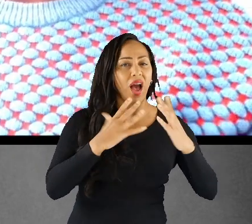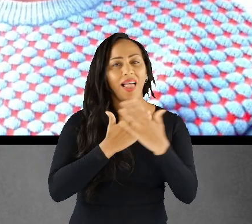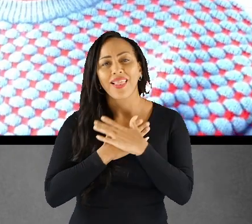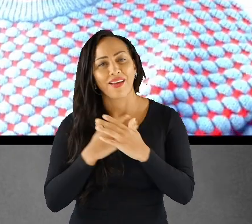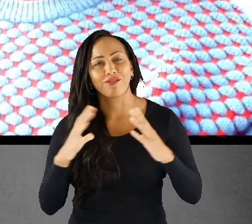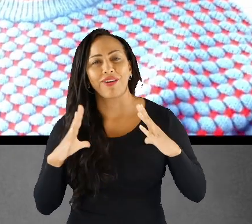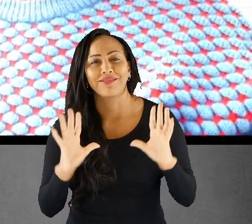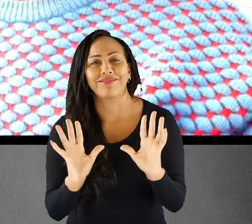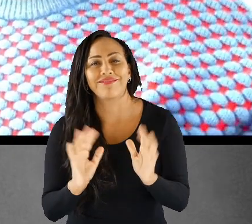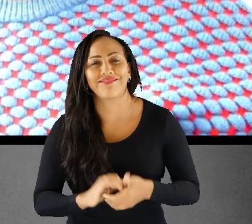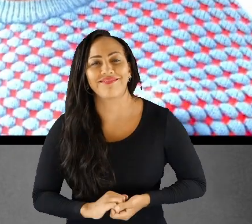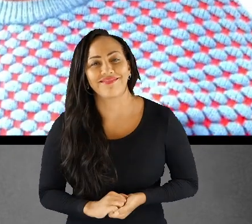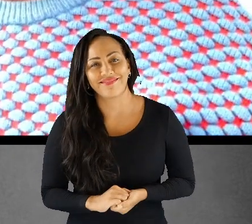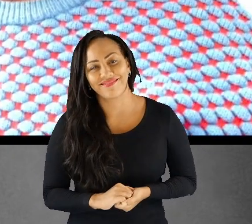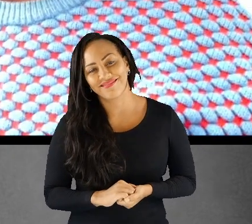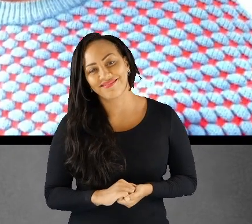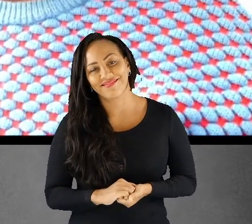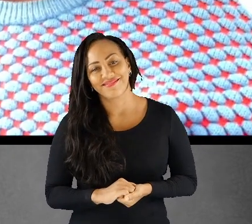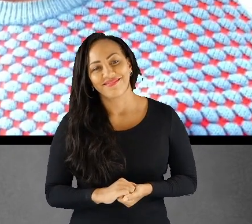think just